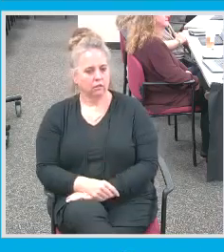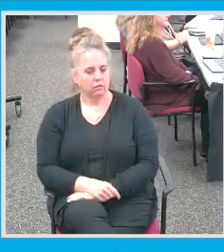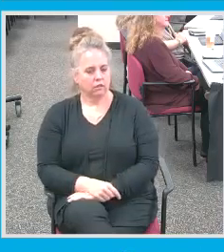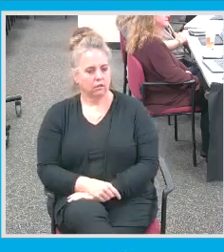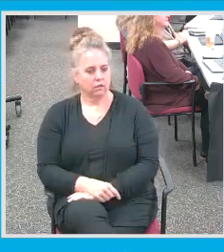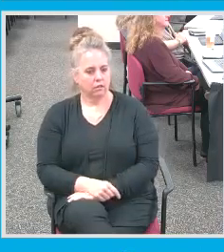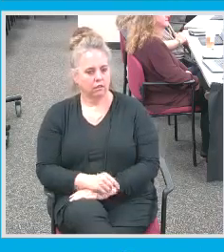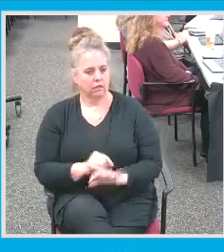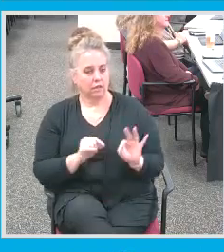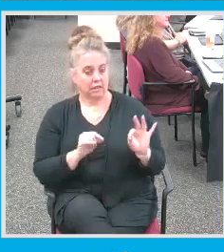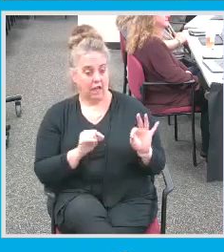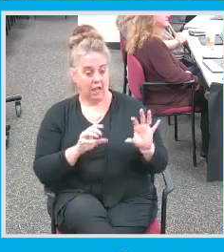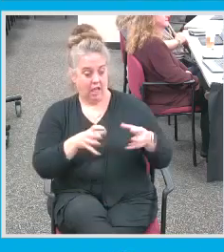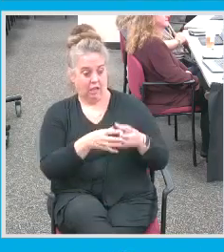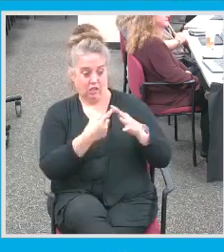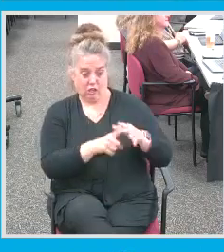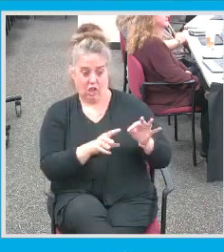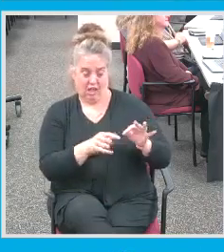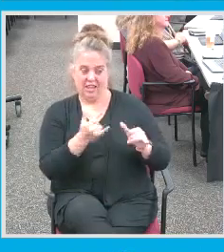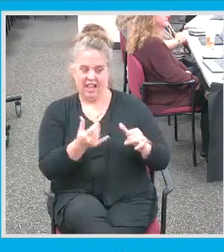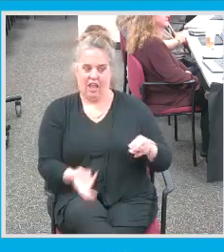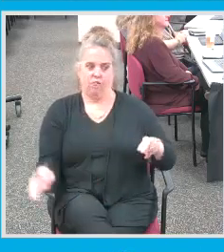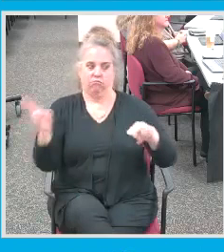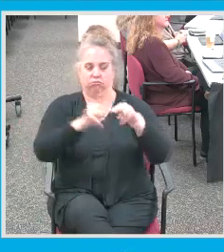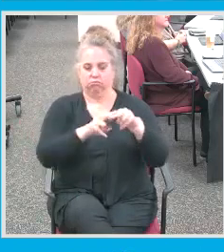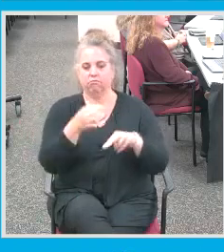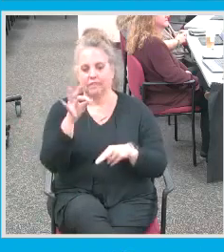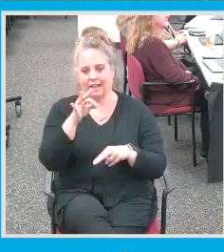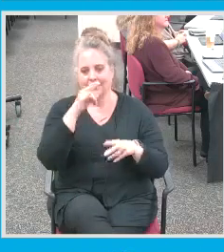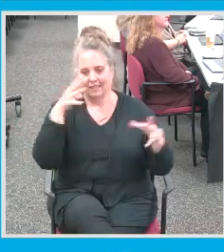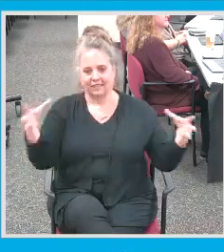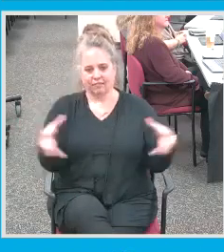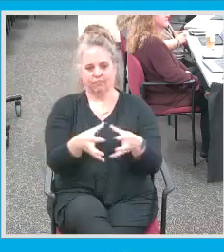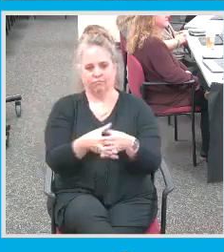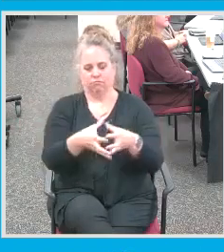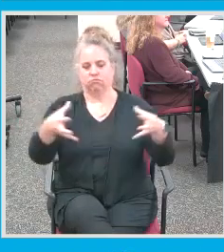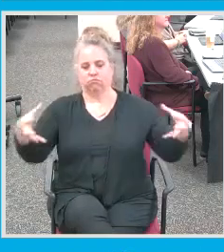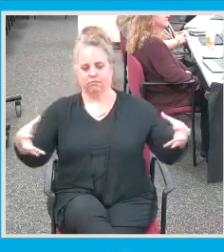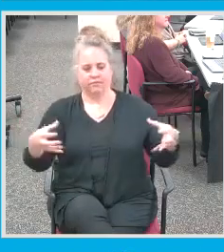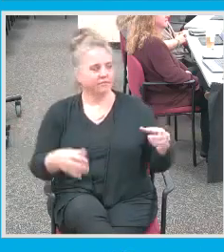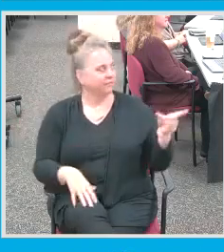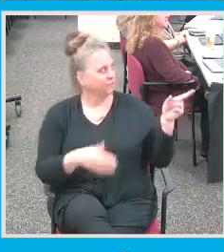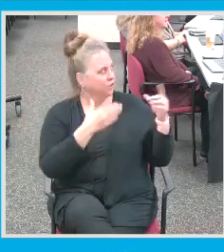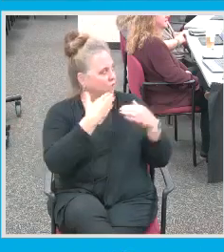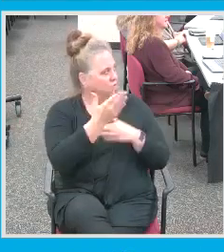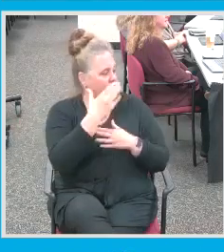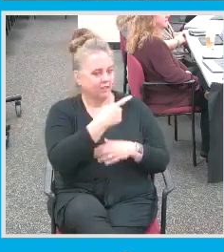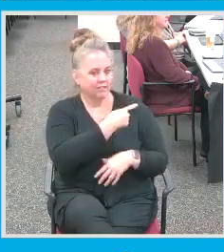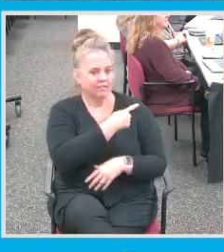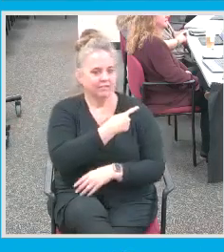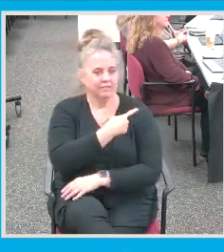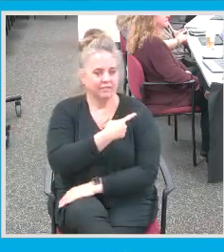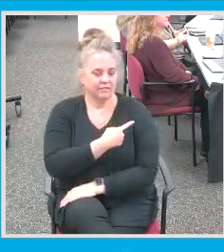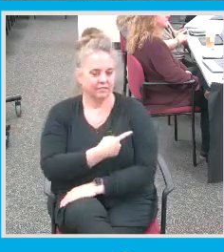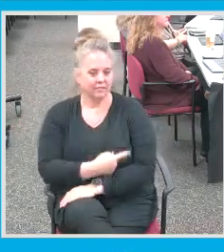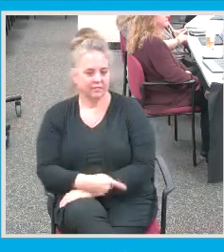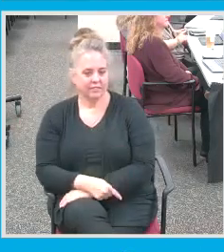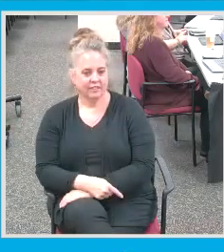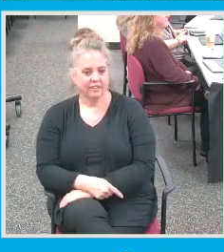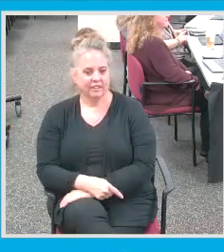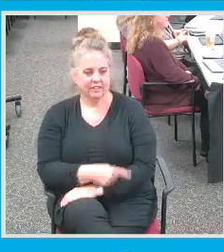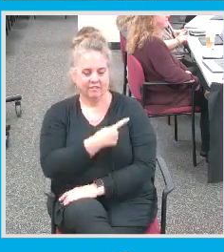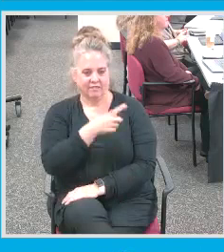have you guys introduce yourselves. Good morning. My name is Cade Cunningham, and I'm in the 7th grade,